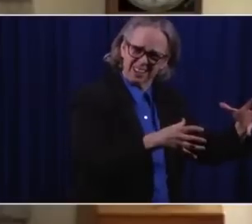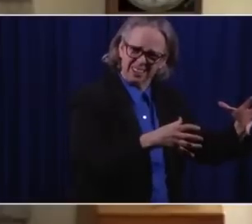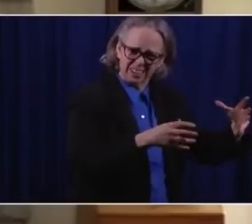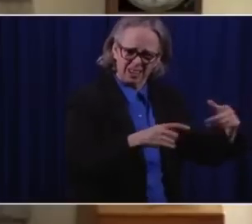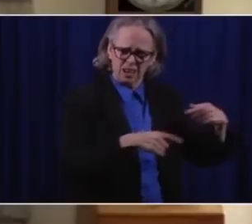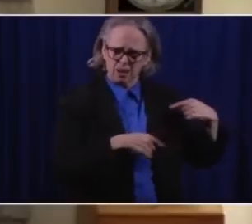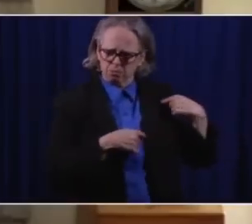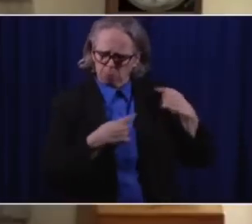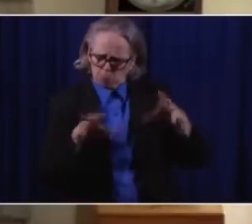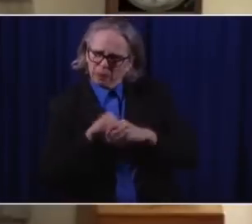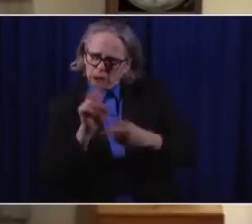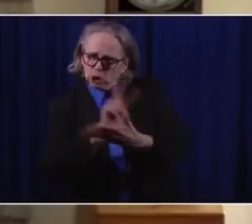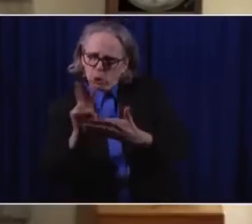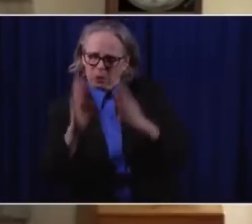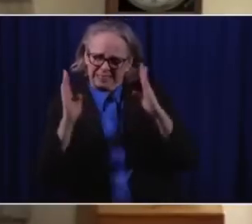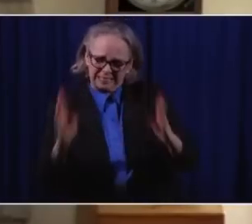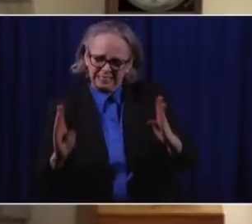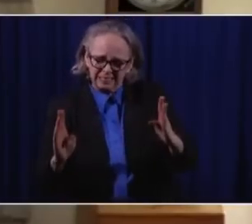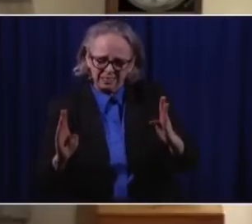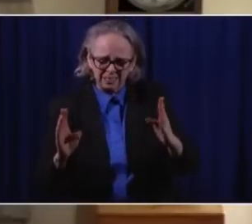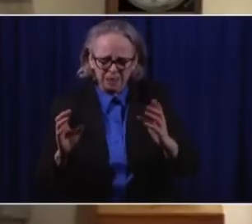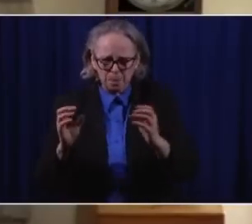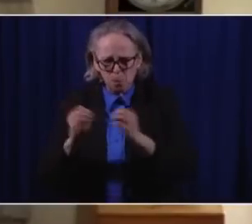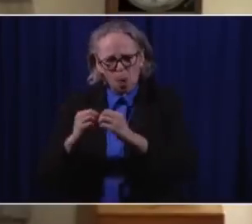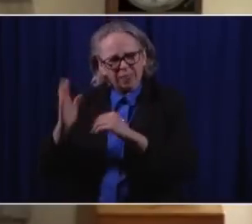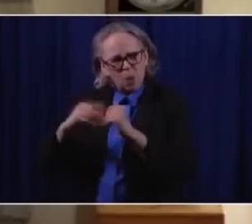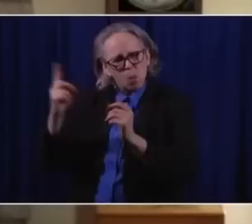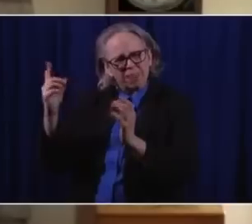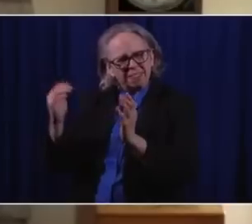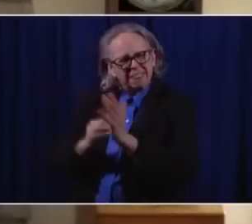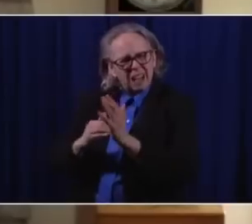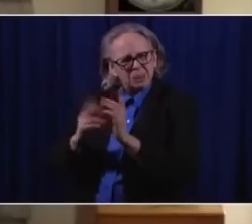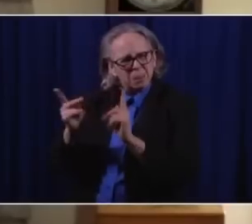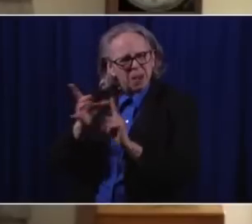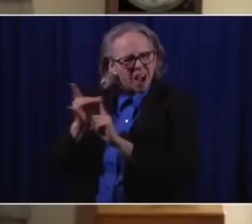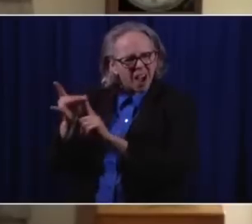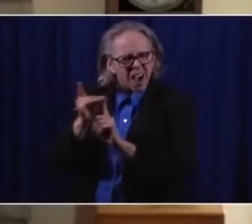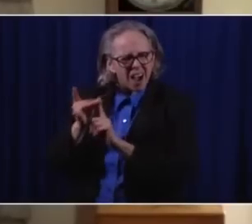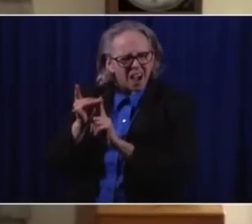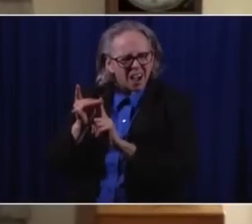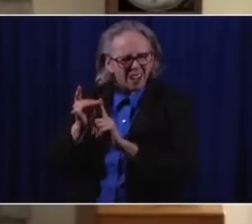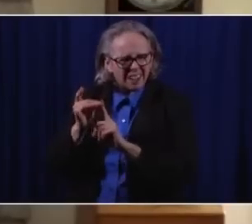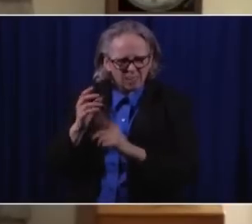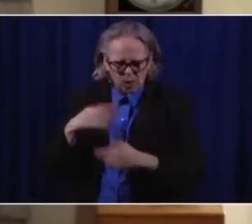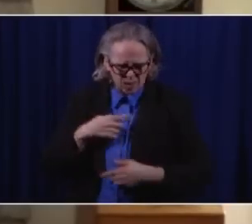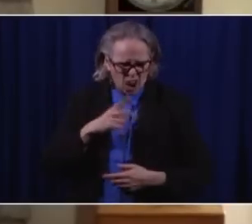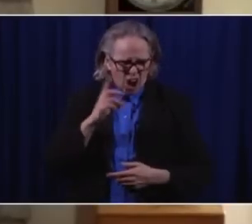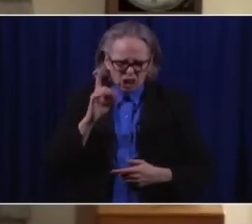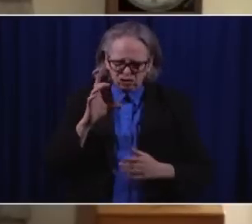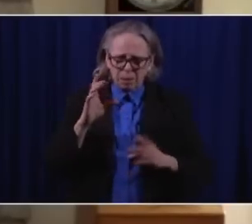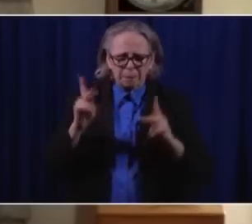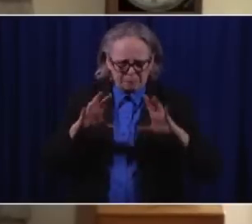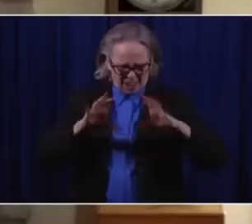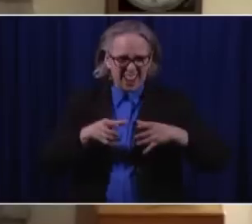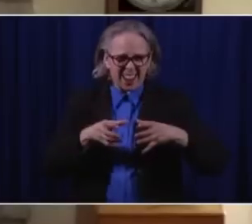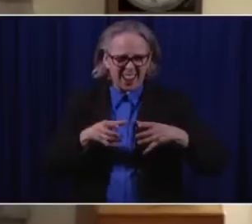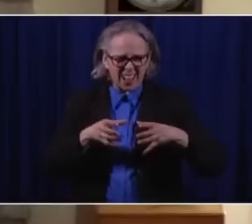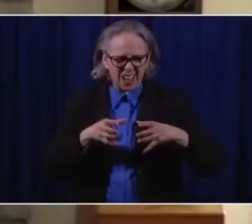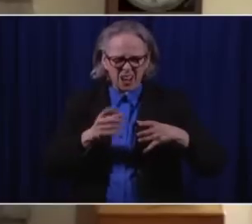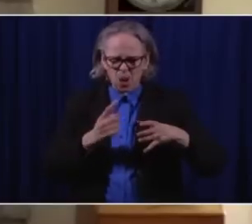out of every 100 persons in that county has tested positive. In the